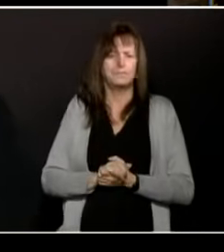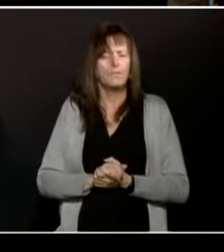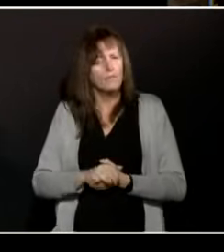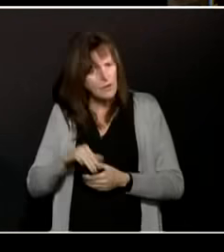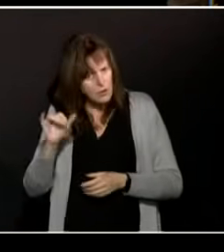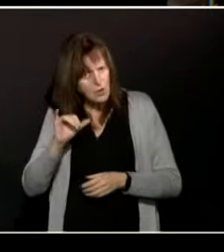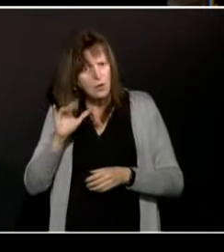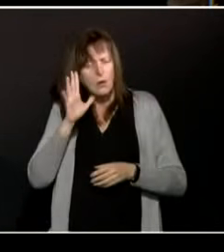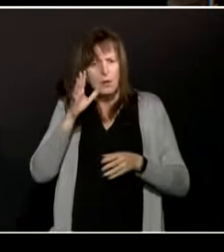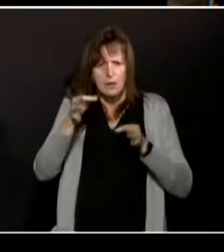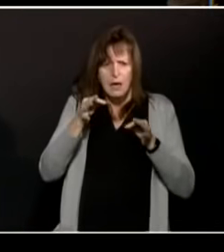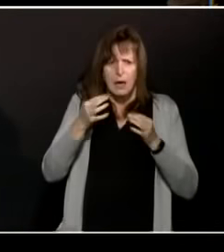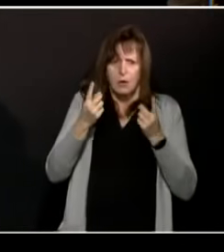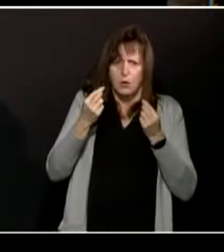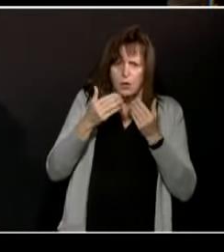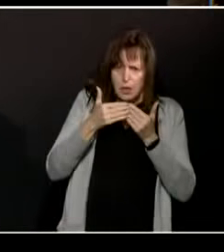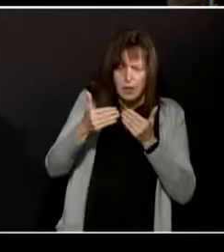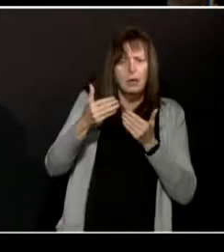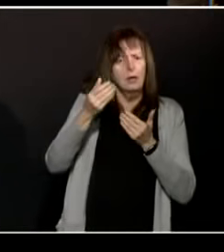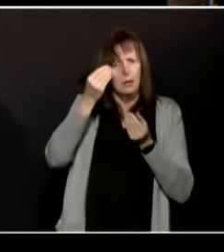to you. Thank you, Dr. Williams.